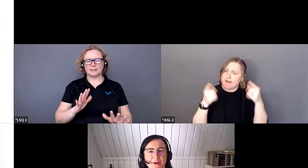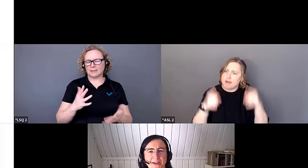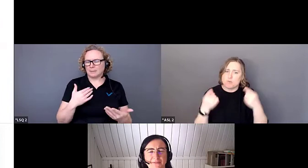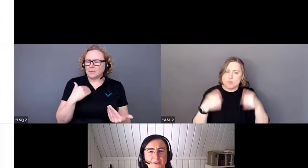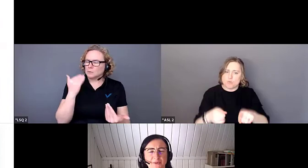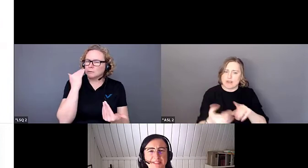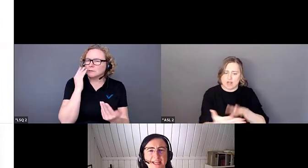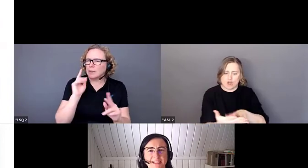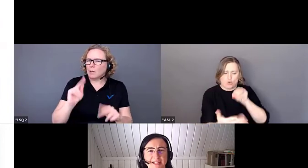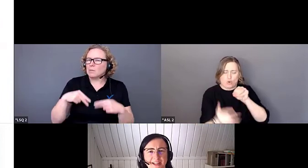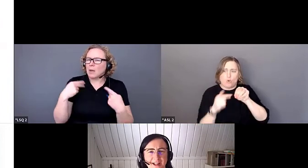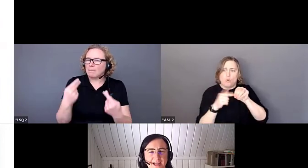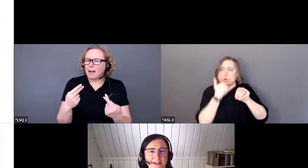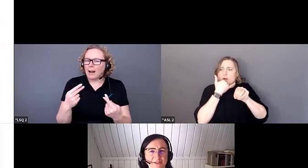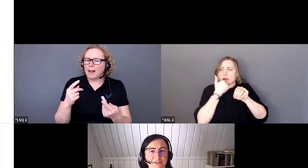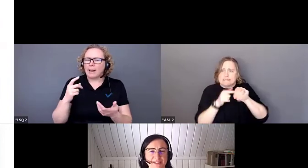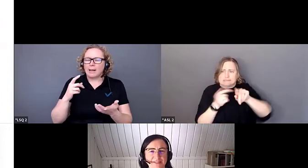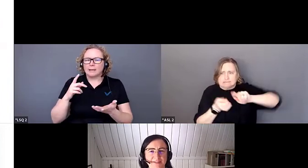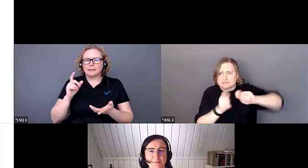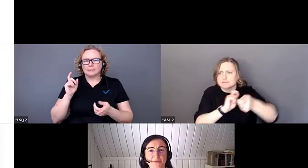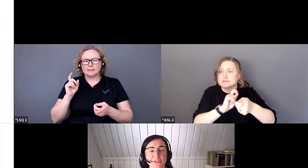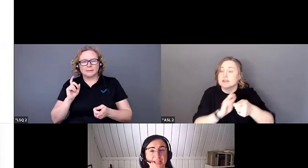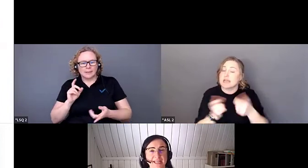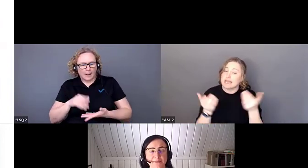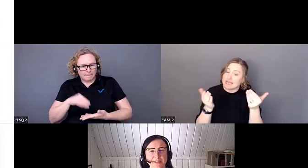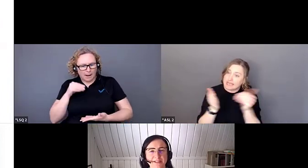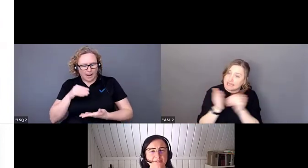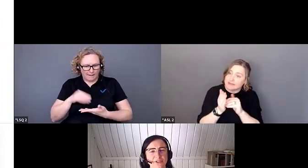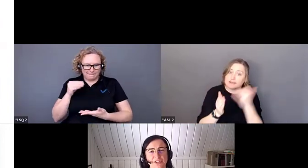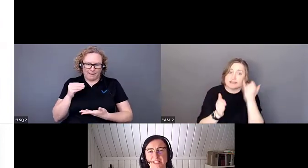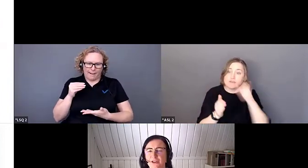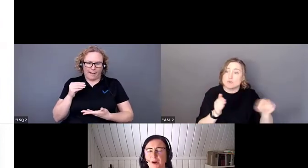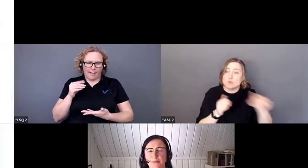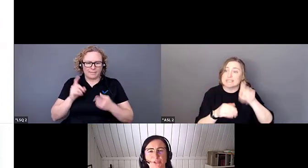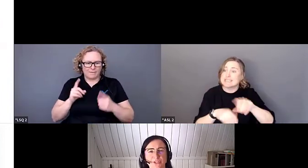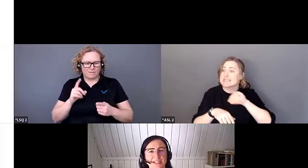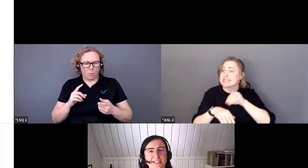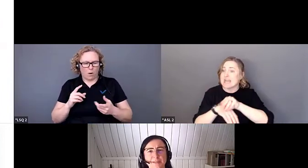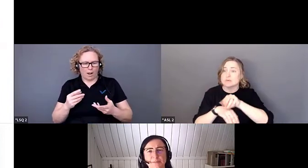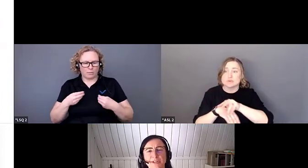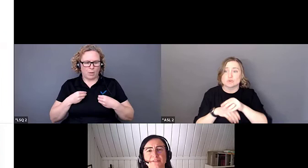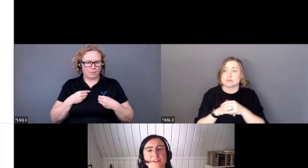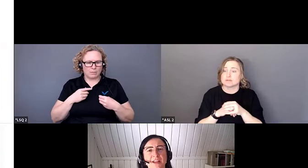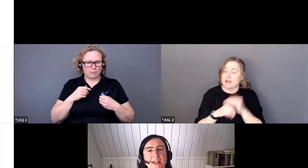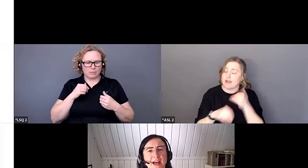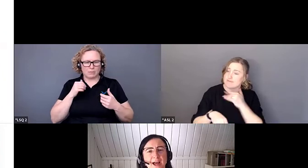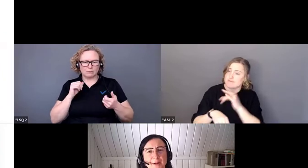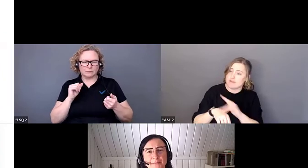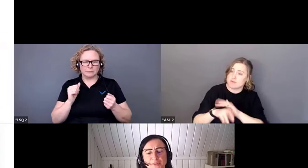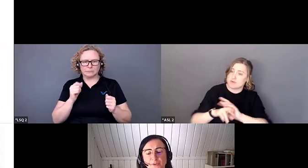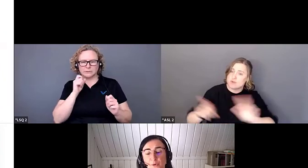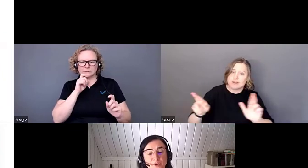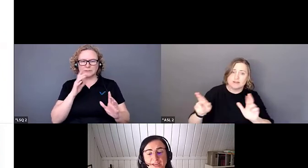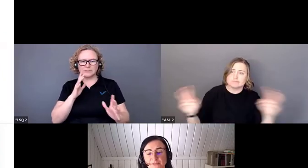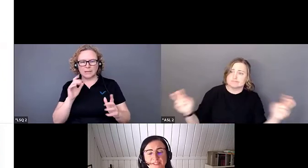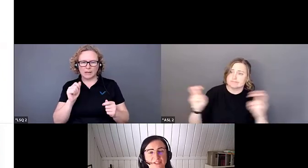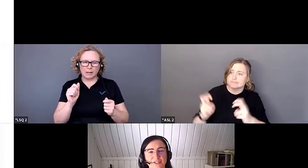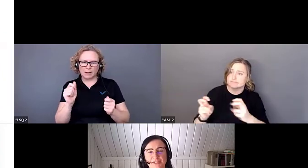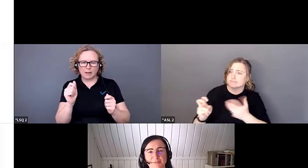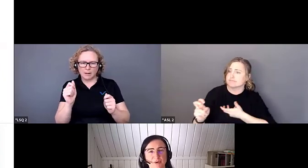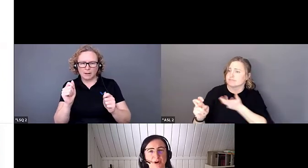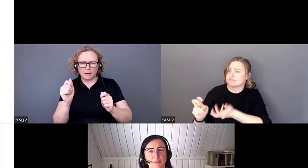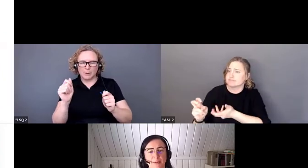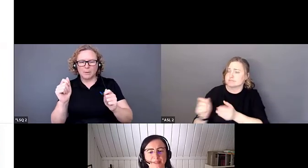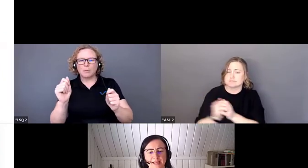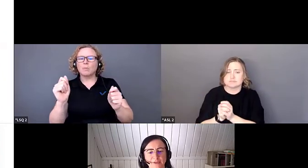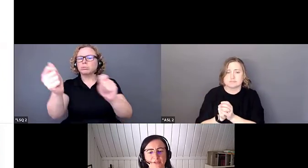to remind folks that a counselor is available to anyone if you'd just like an opportunity to debrief, or for any reason, just